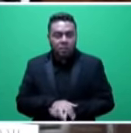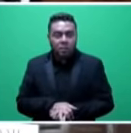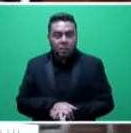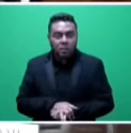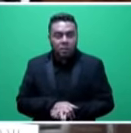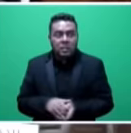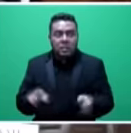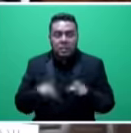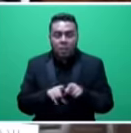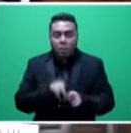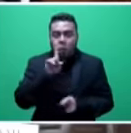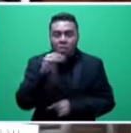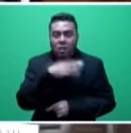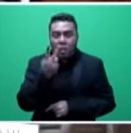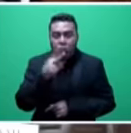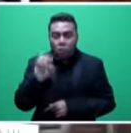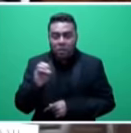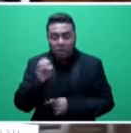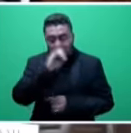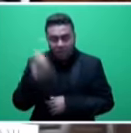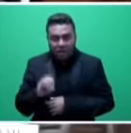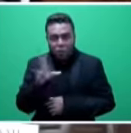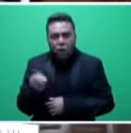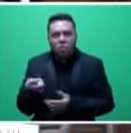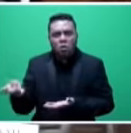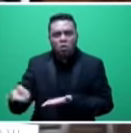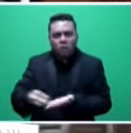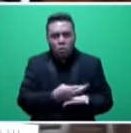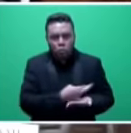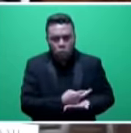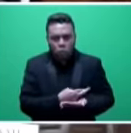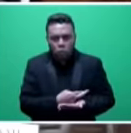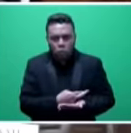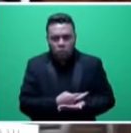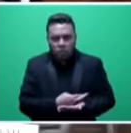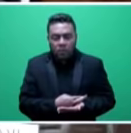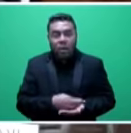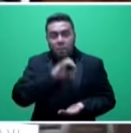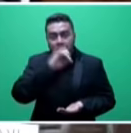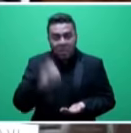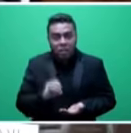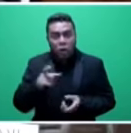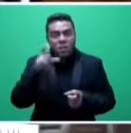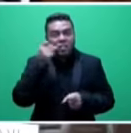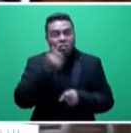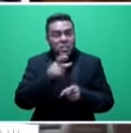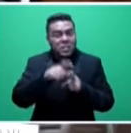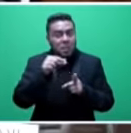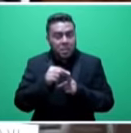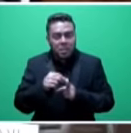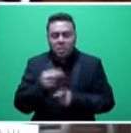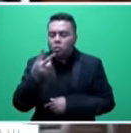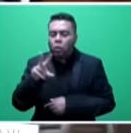budget is 120% of the revenue, and the deficit as a percentage of GDP is